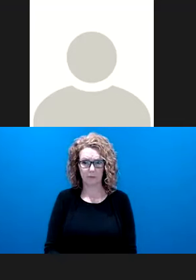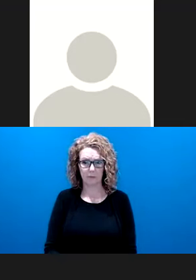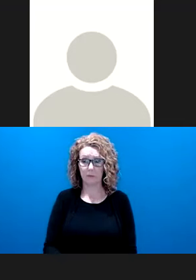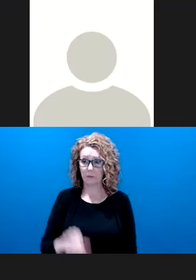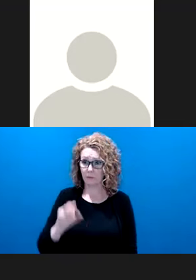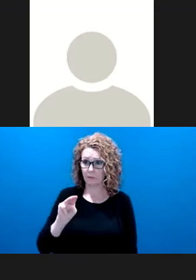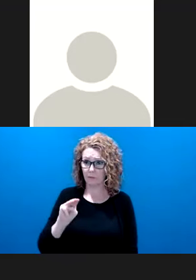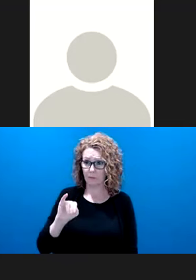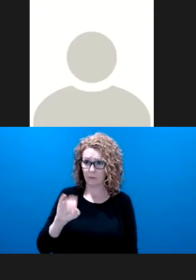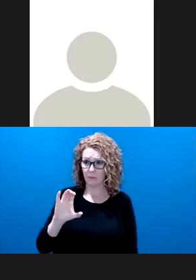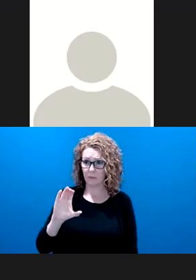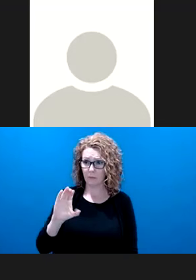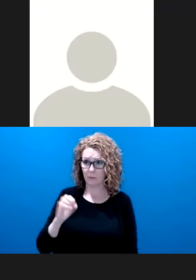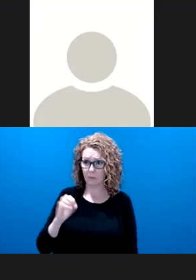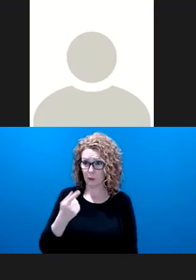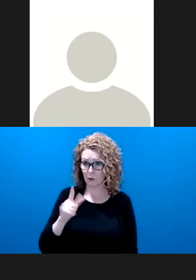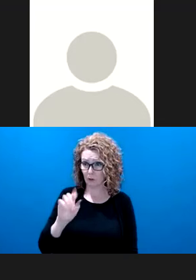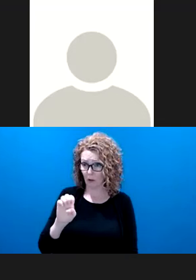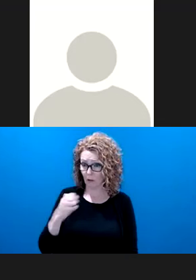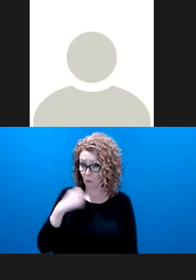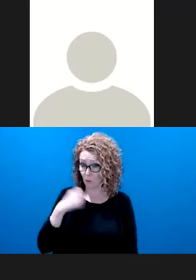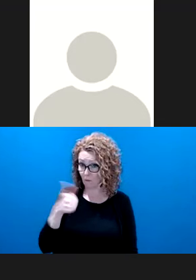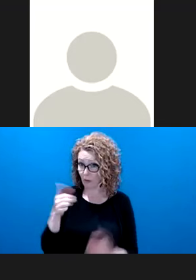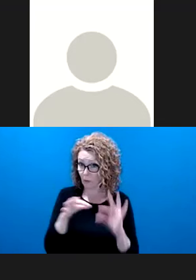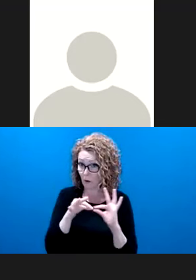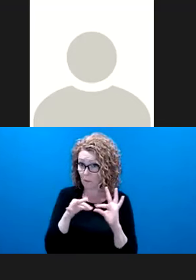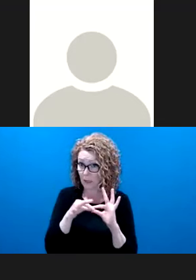Michelle, do you still have some comments?